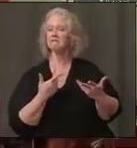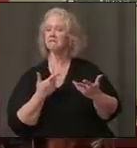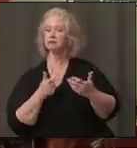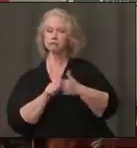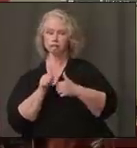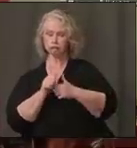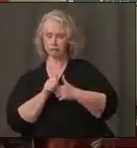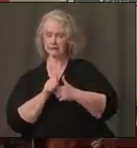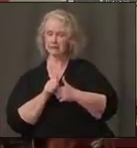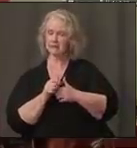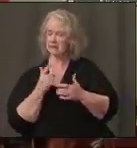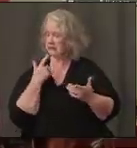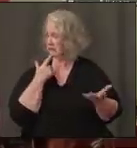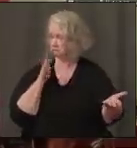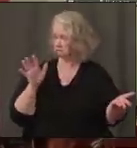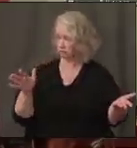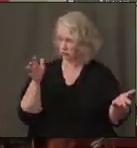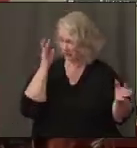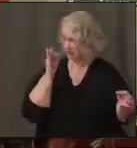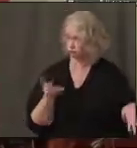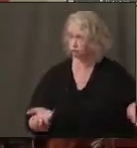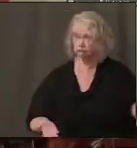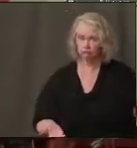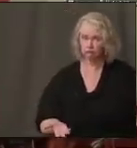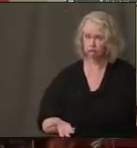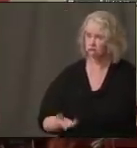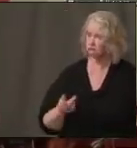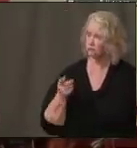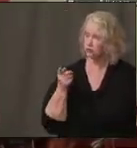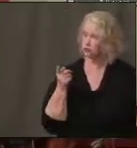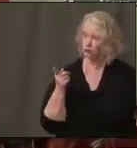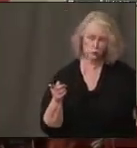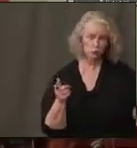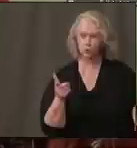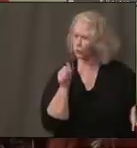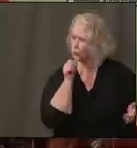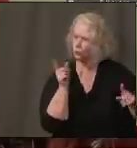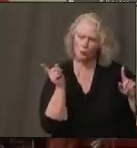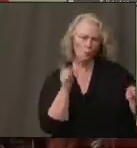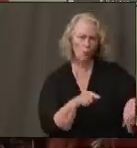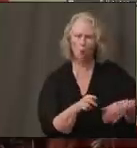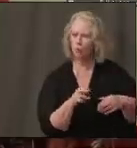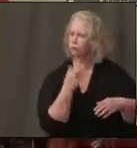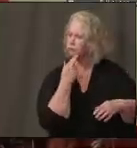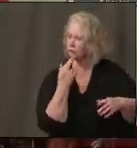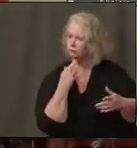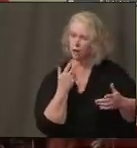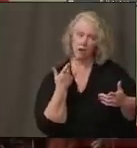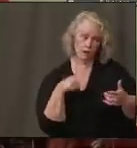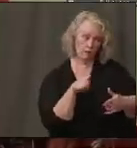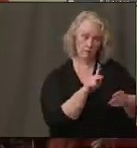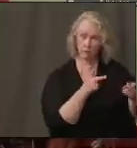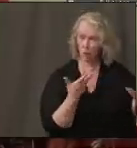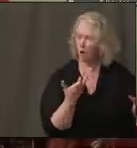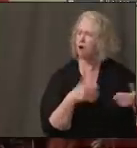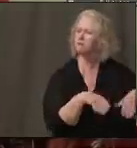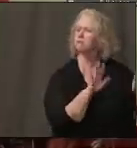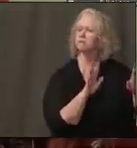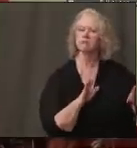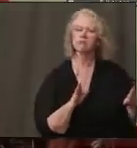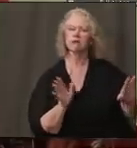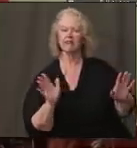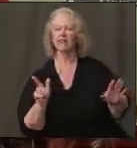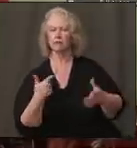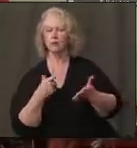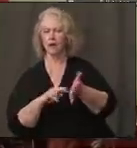say to them, it is your business to stay out of restaurants, to let the rest of society go. So that's why I put it in the